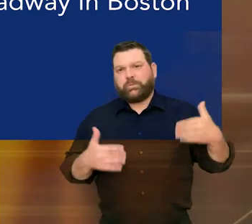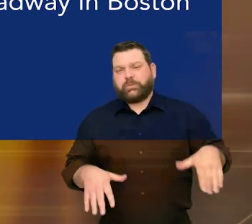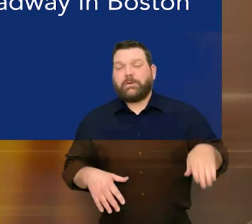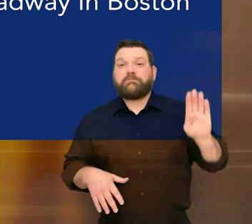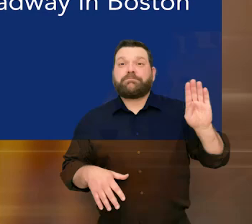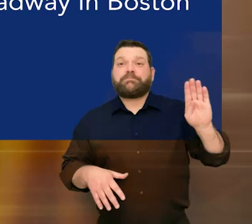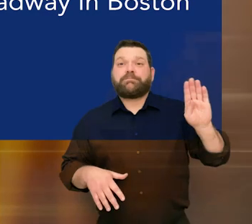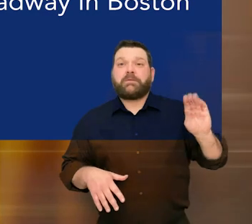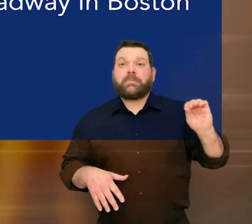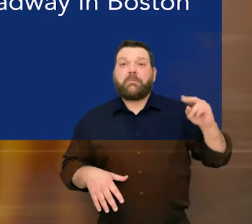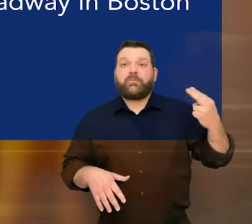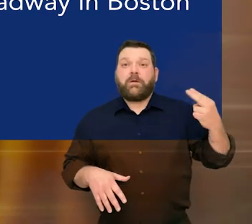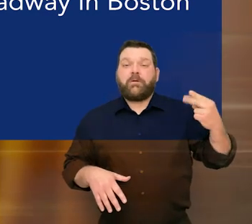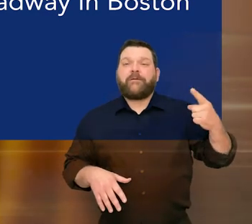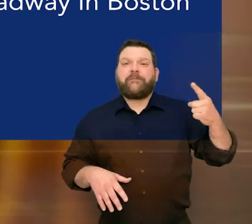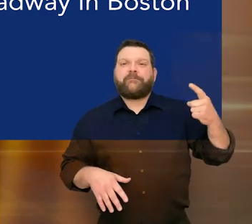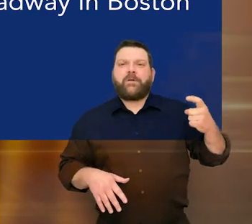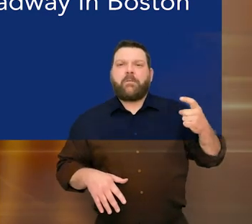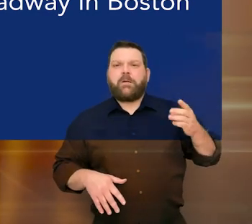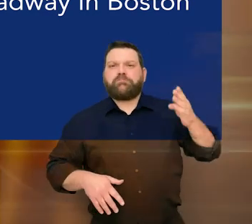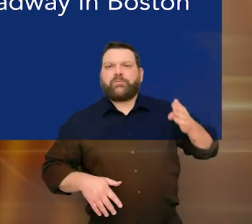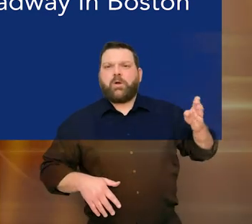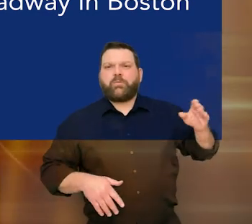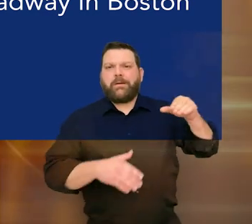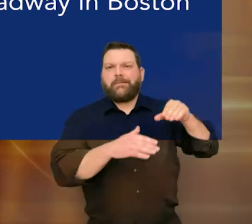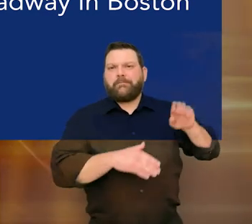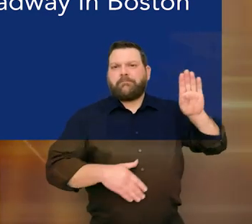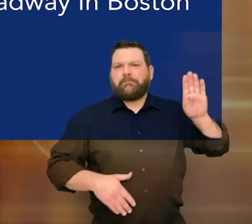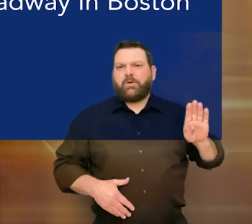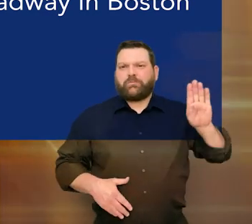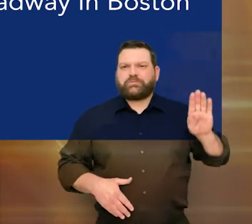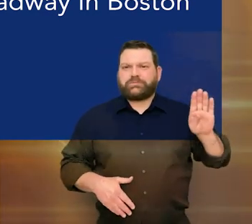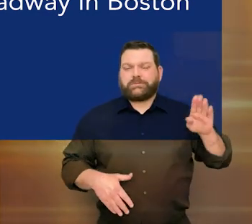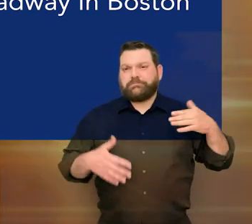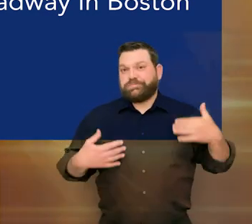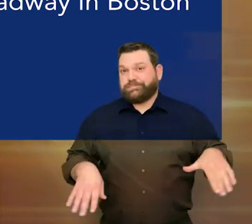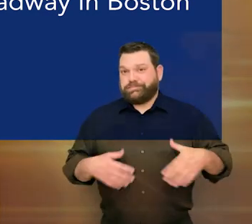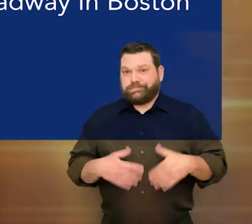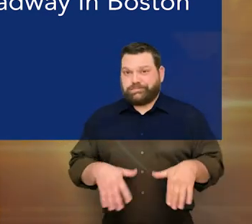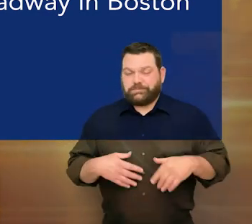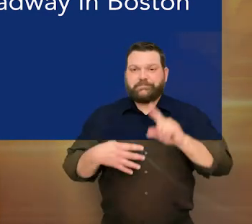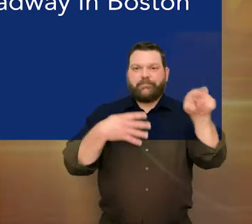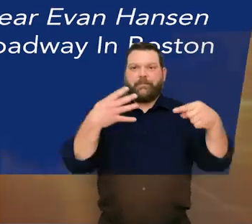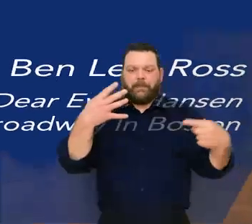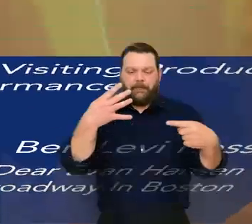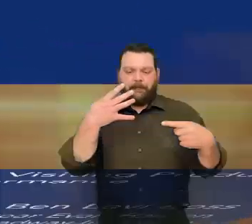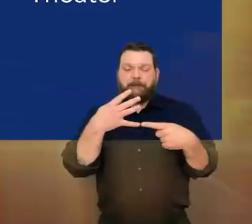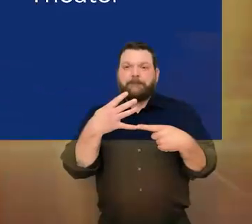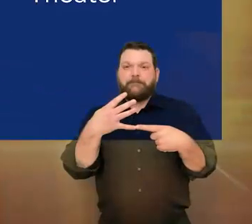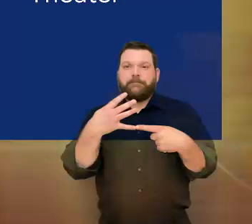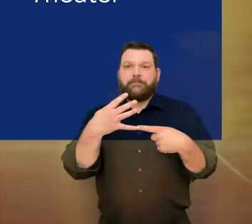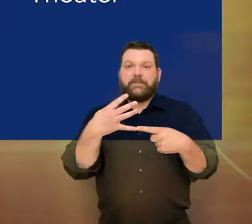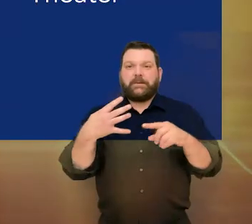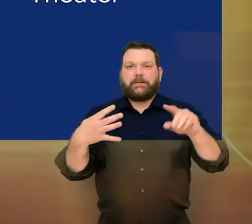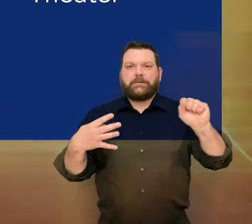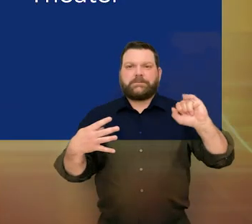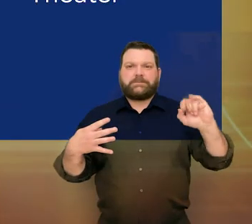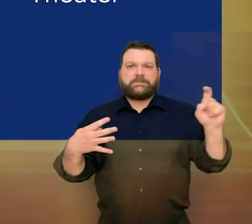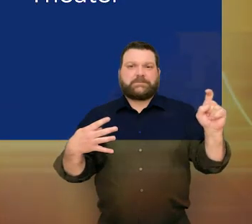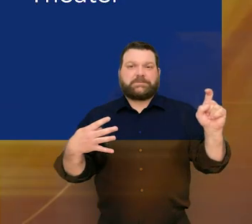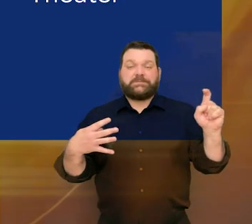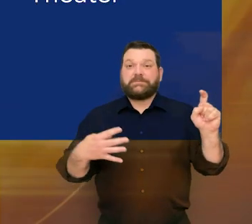character in Dear Evan Hansen, brought to the Boston Opera House by Broadway in Boston. The outstanding